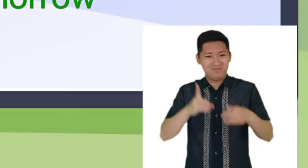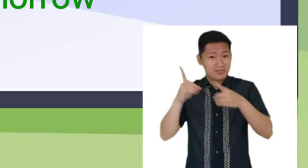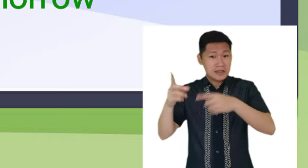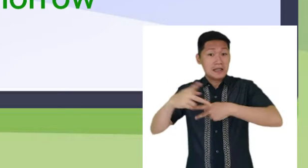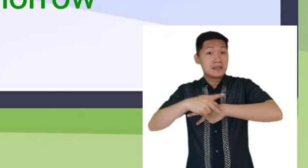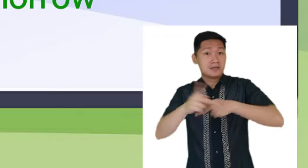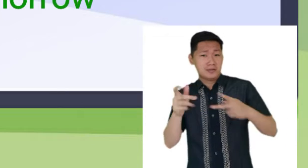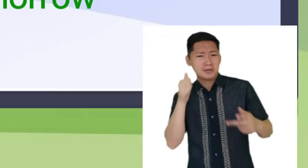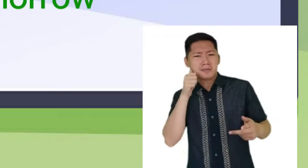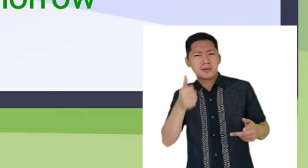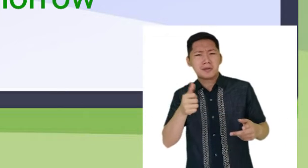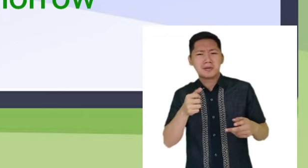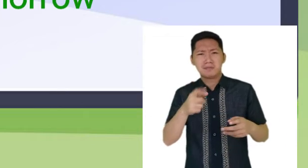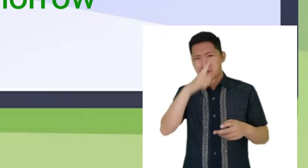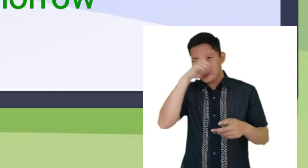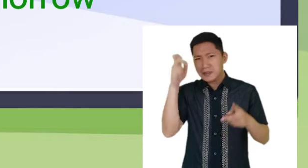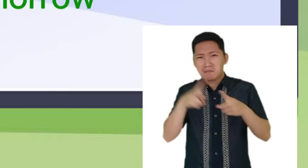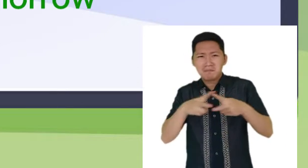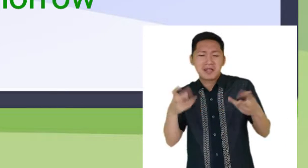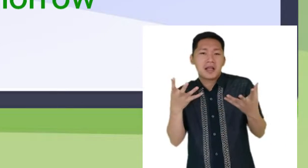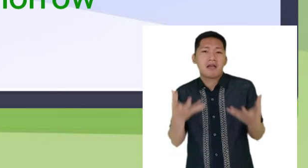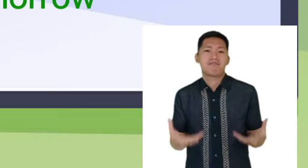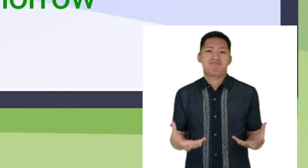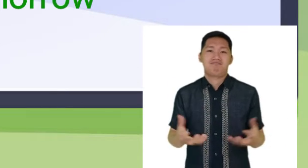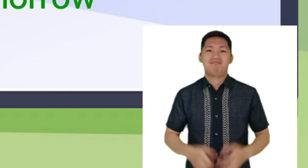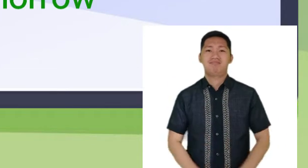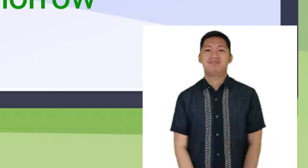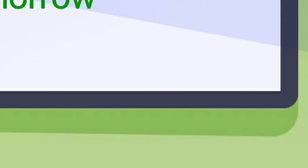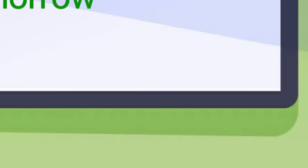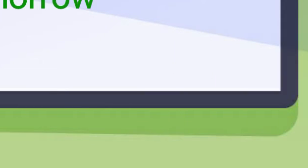deliver the package tomorrow because it is very heavy.